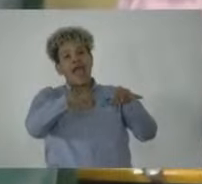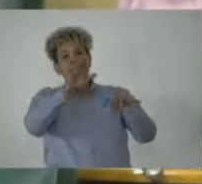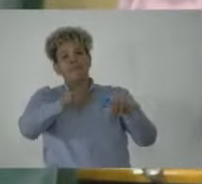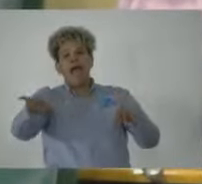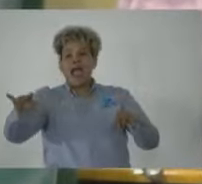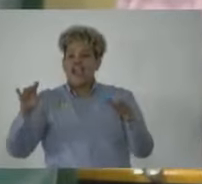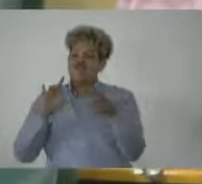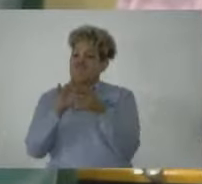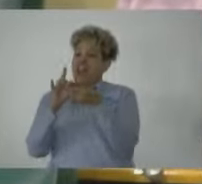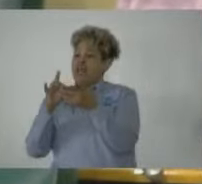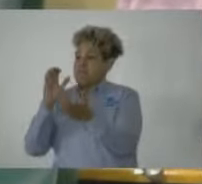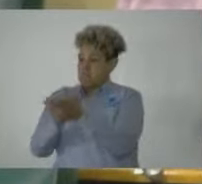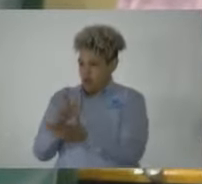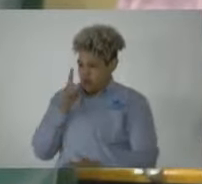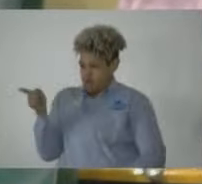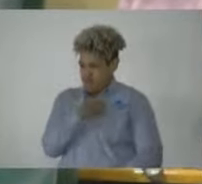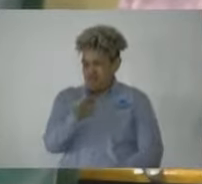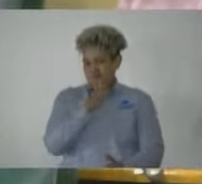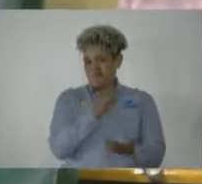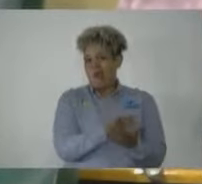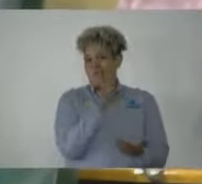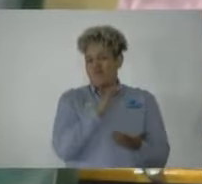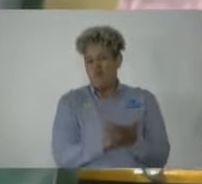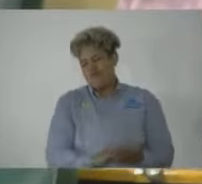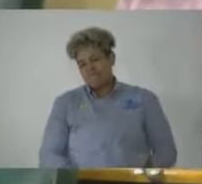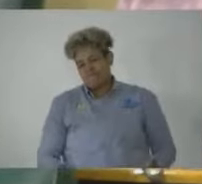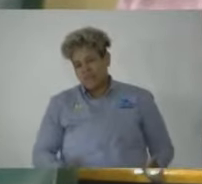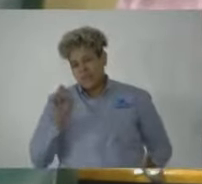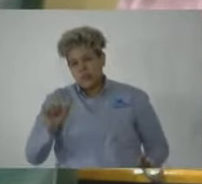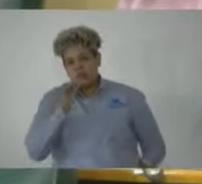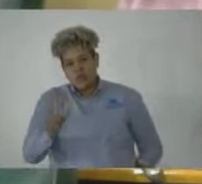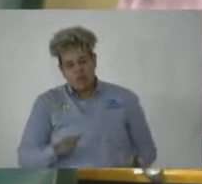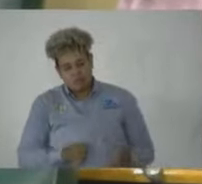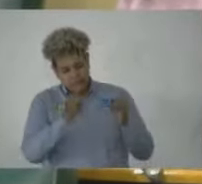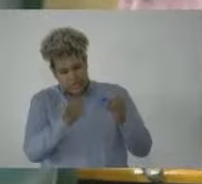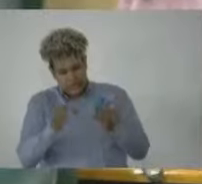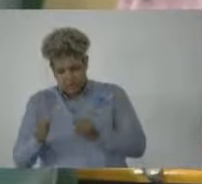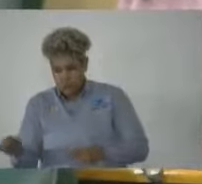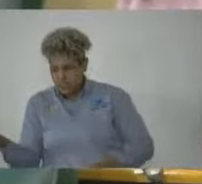their relationship with either men or in the case of...